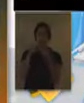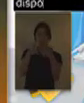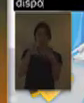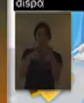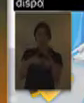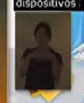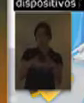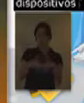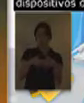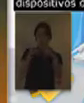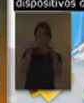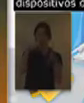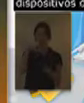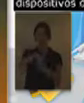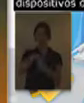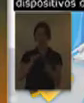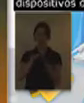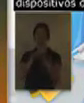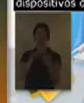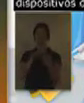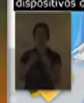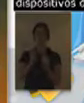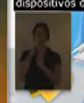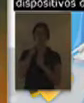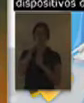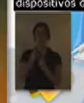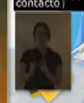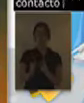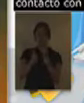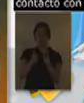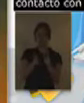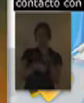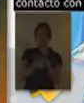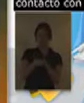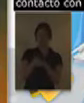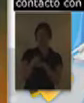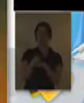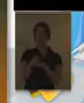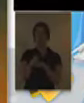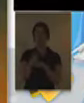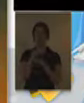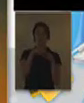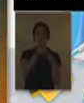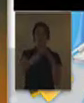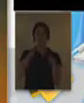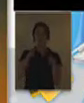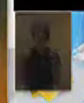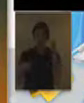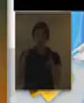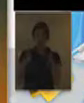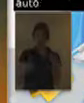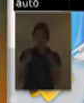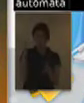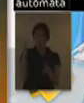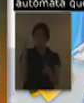the elements in the home. It's linked to the input, and from middleware it goes to